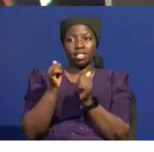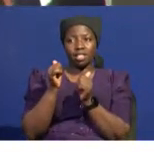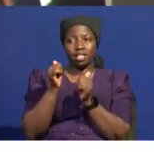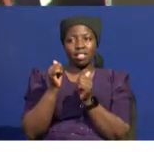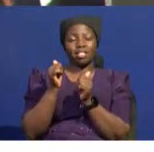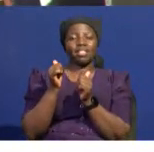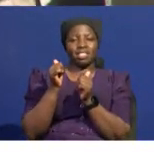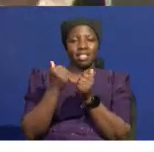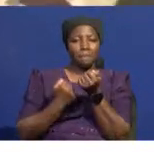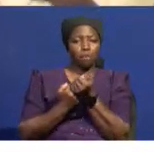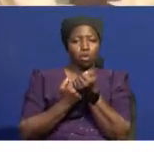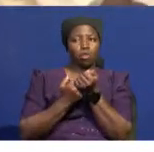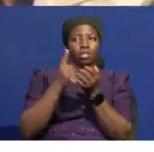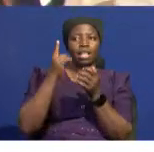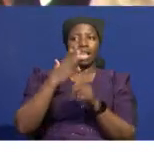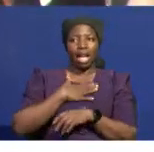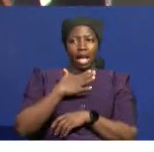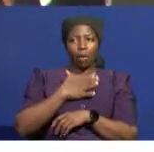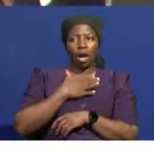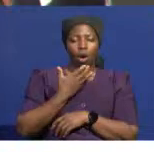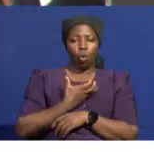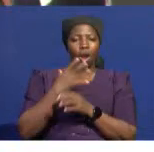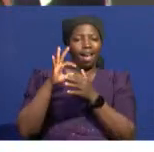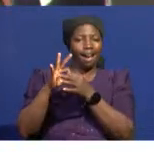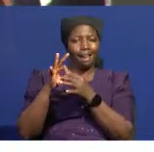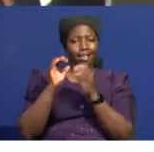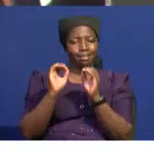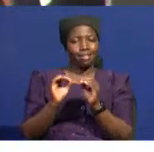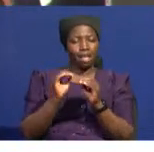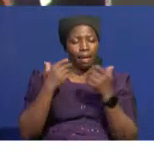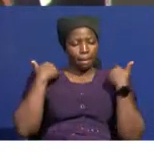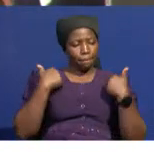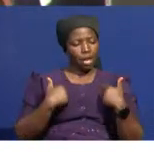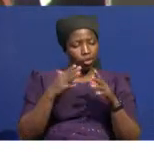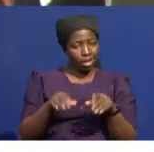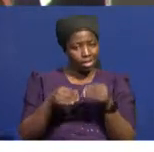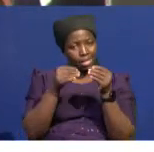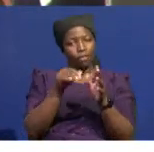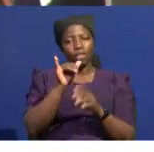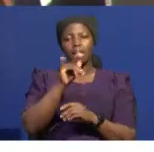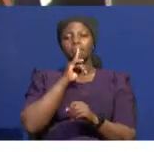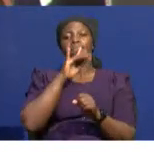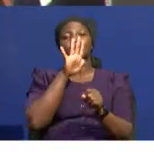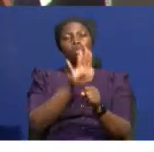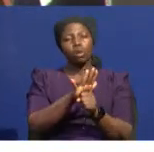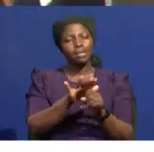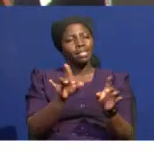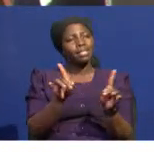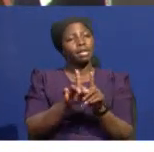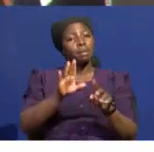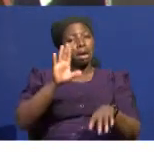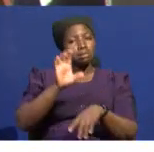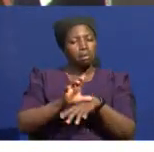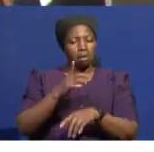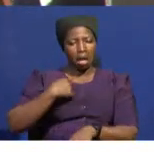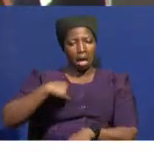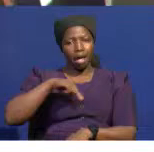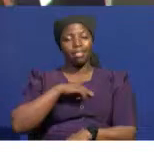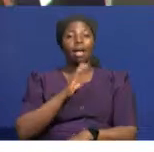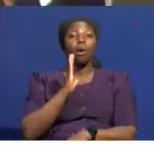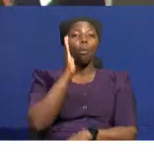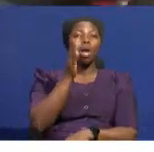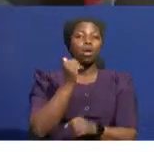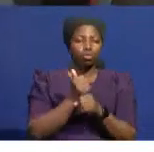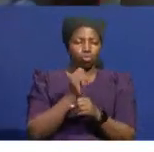what we stand for. And I give you that promise as a church that we will do